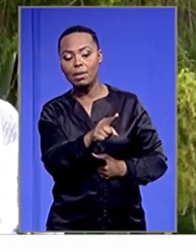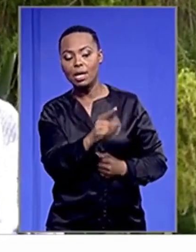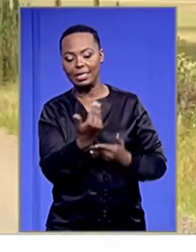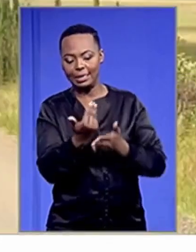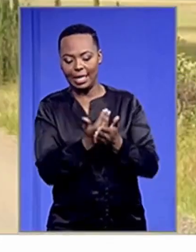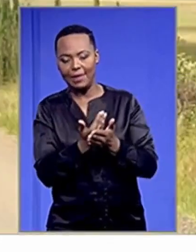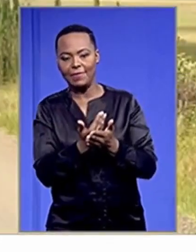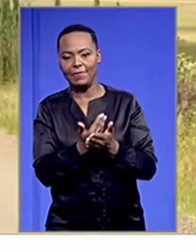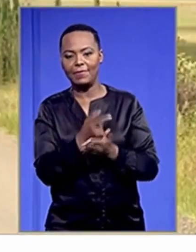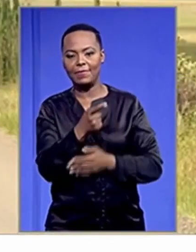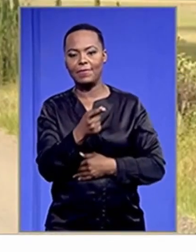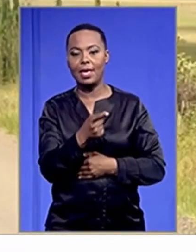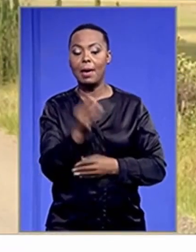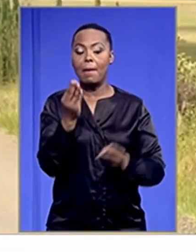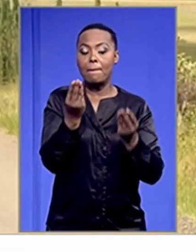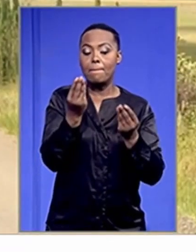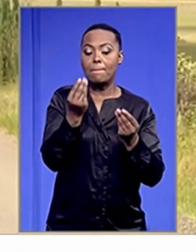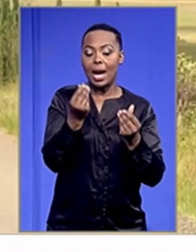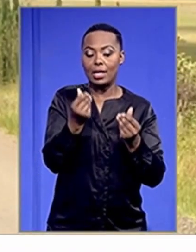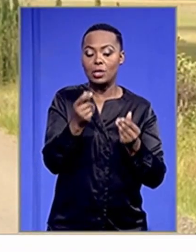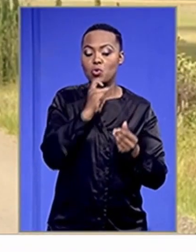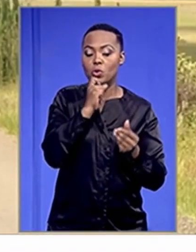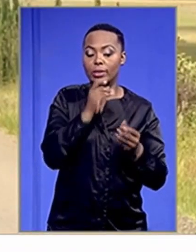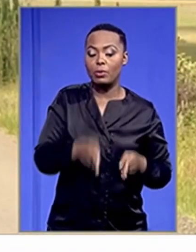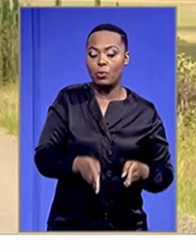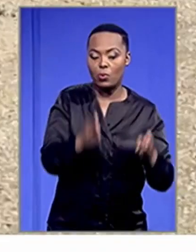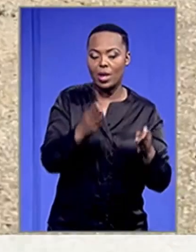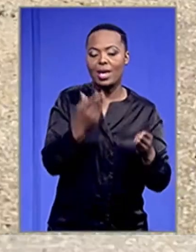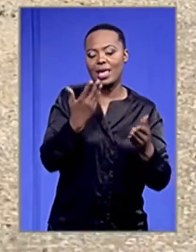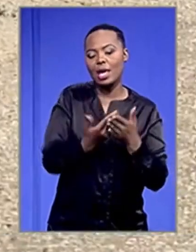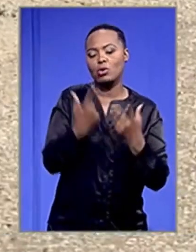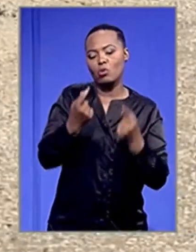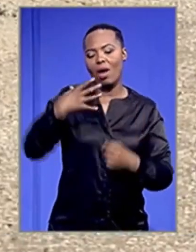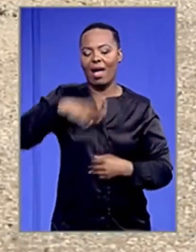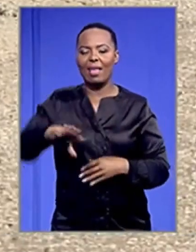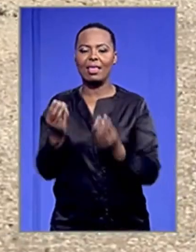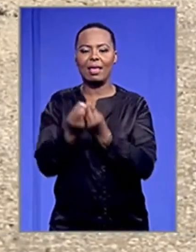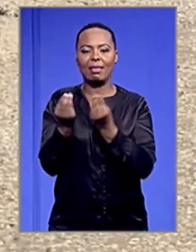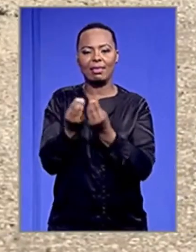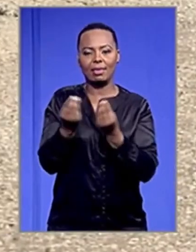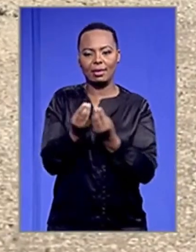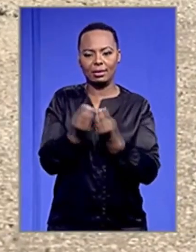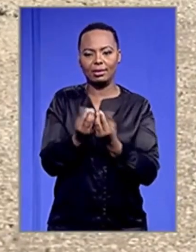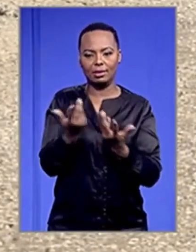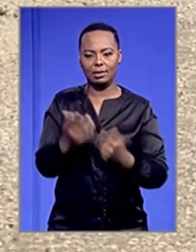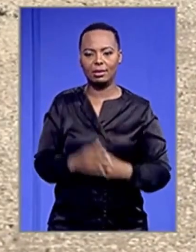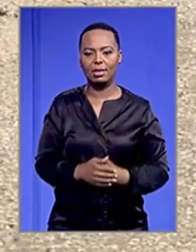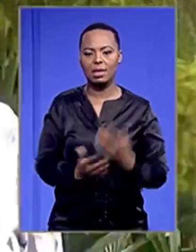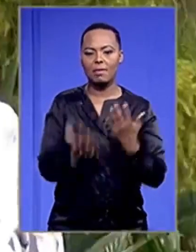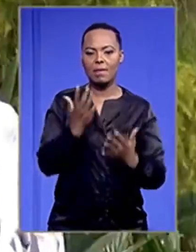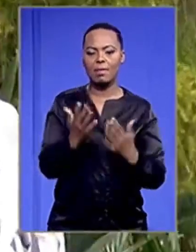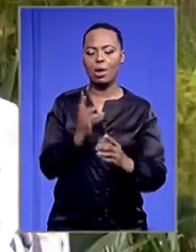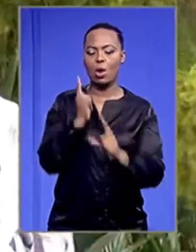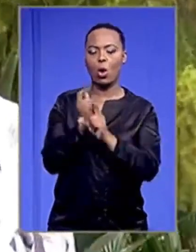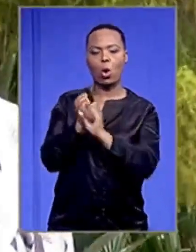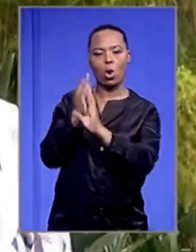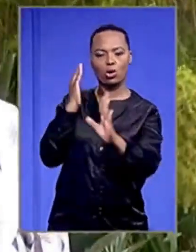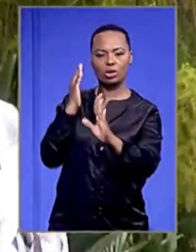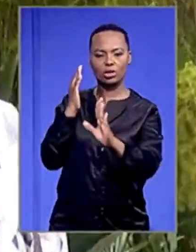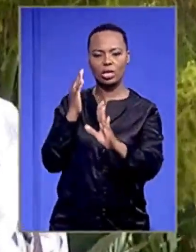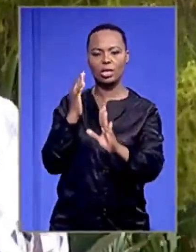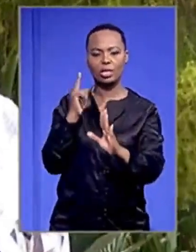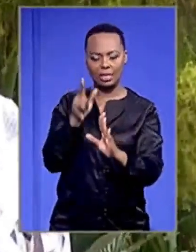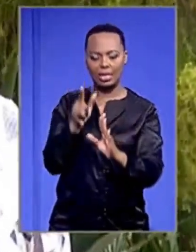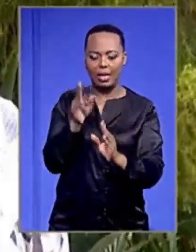that road, we can do other things. A road inside, those are connecting the townships, and the road inside the